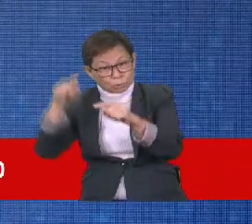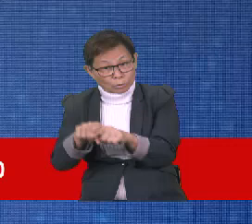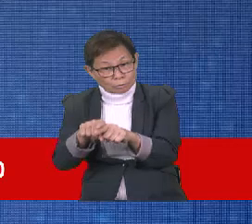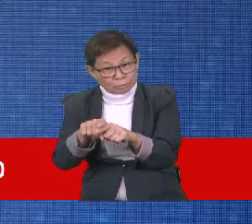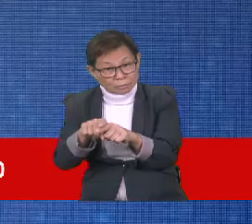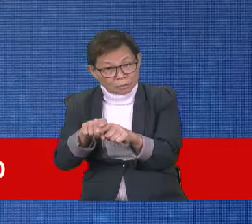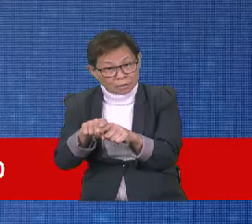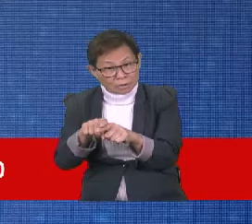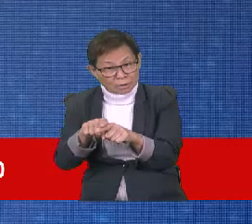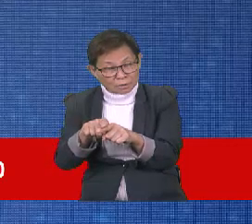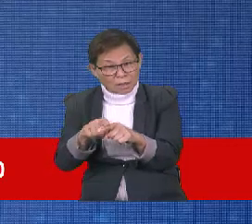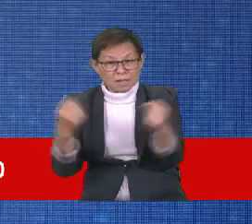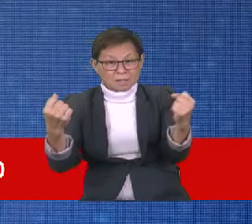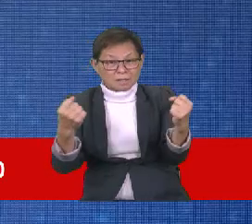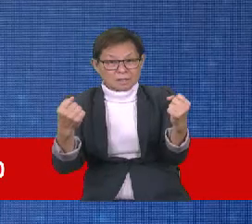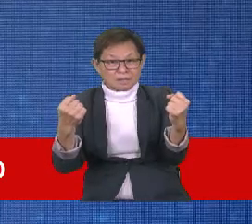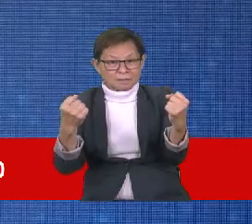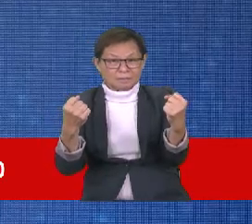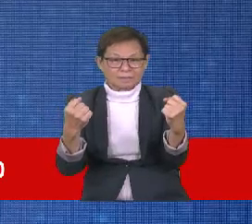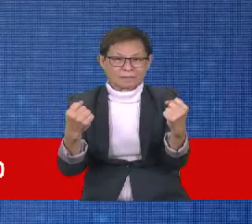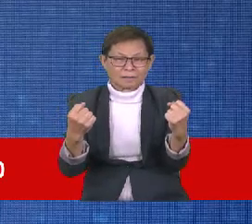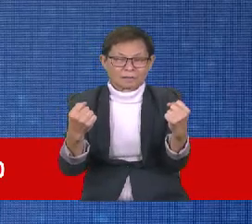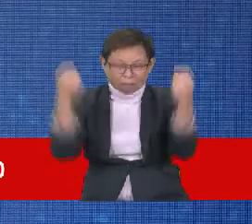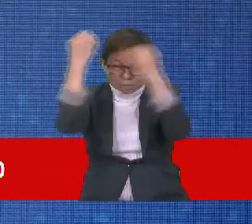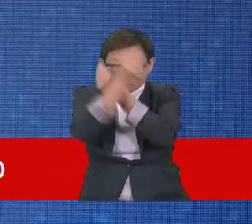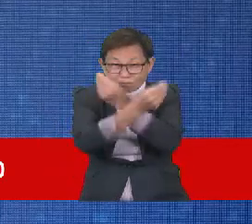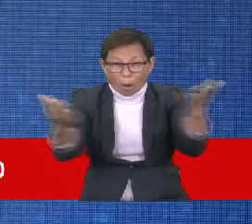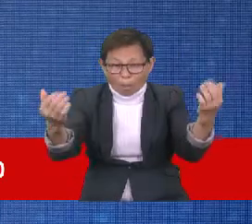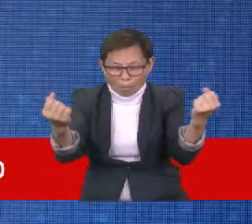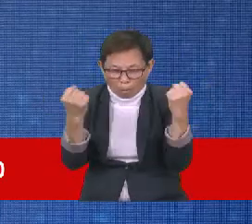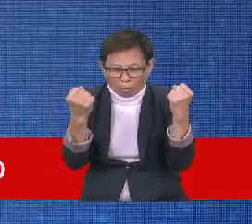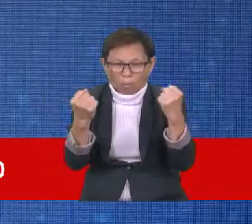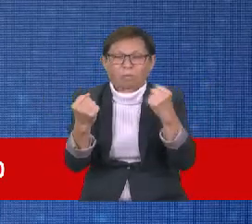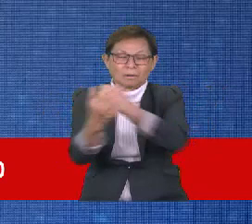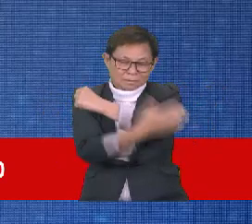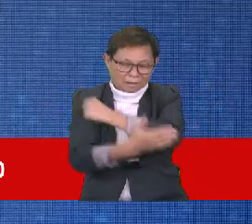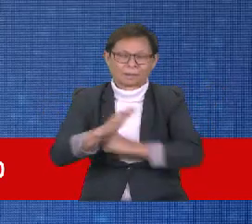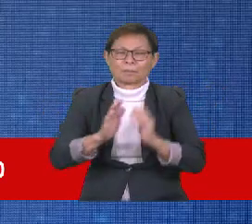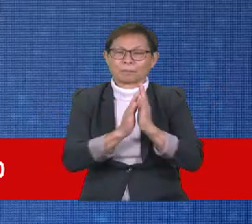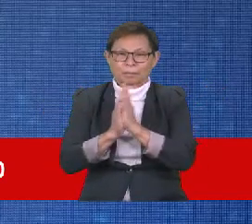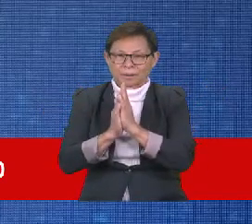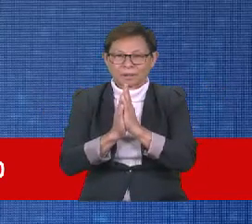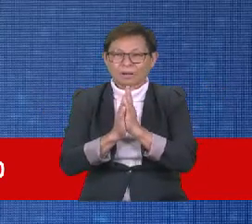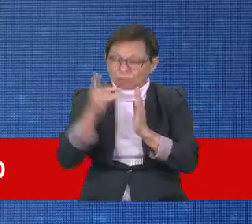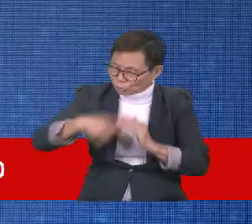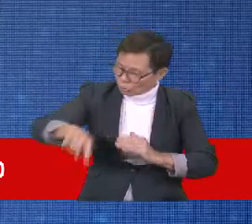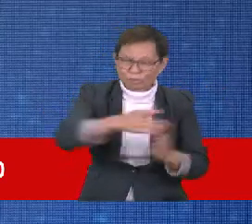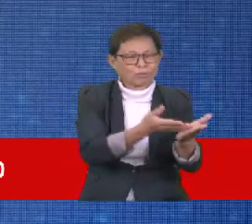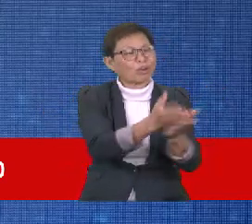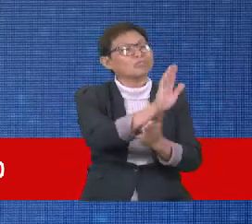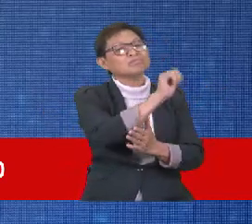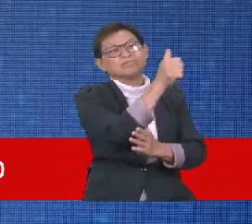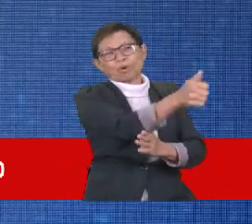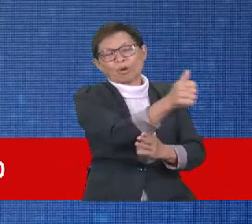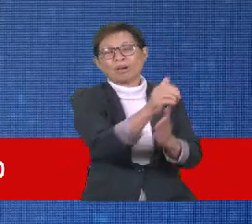in giving a strong message to the Myanmar regime. You have every right to have